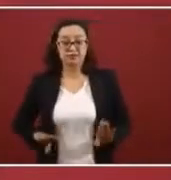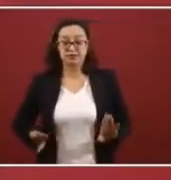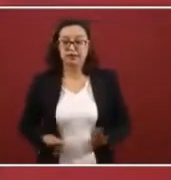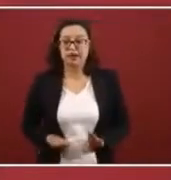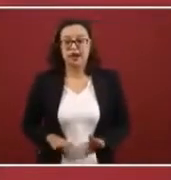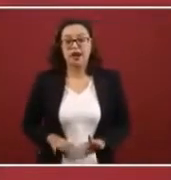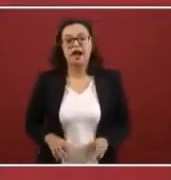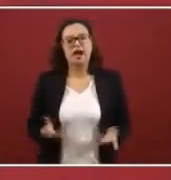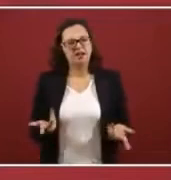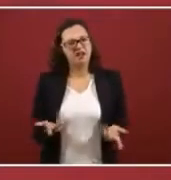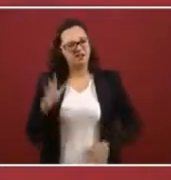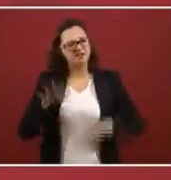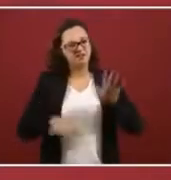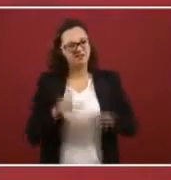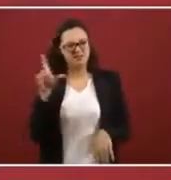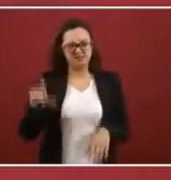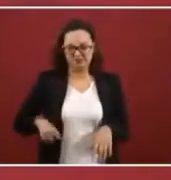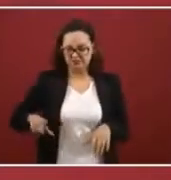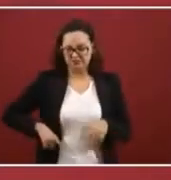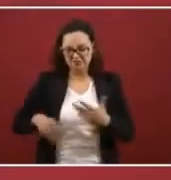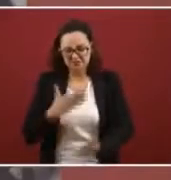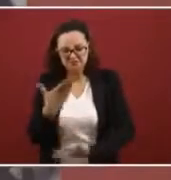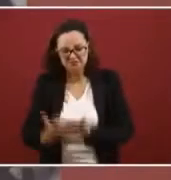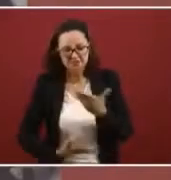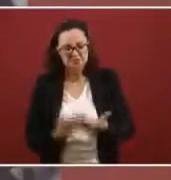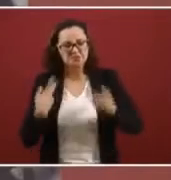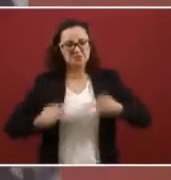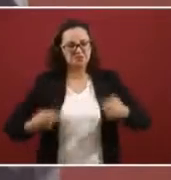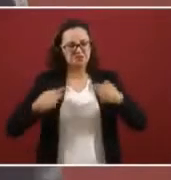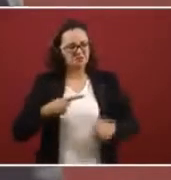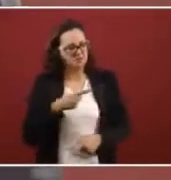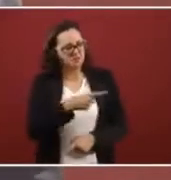And there's public servants that actually get upset